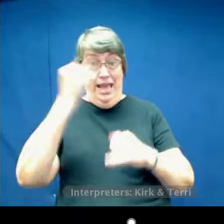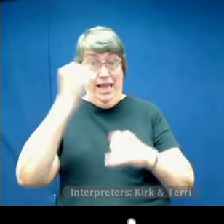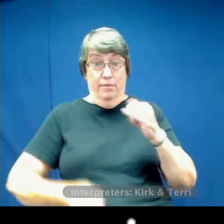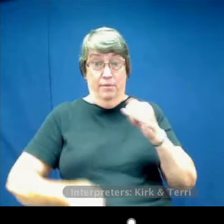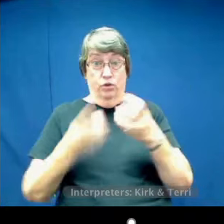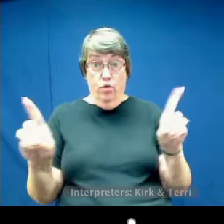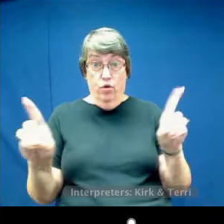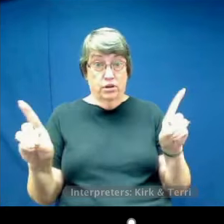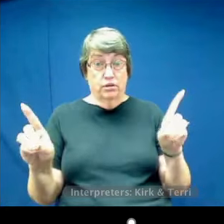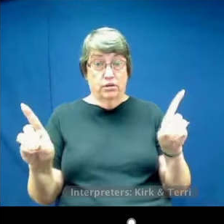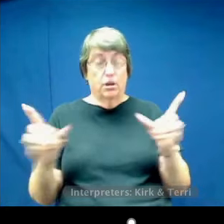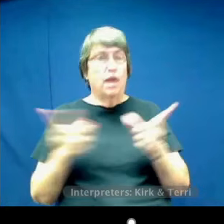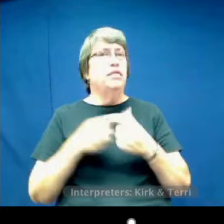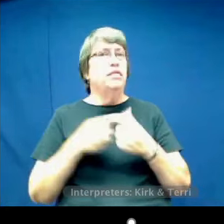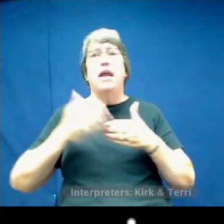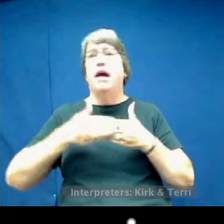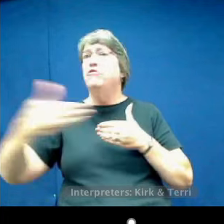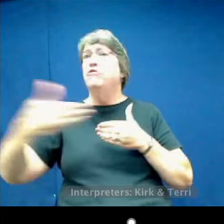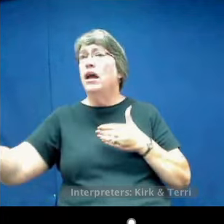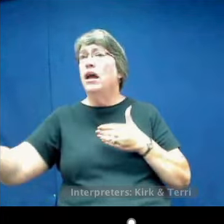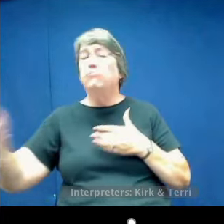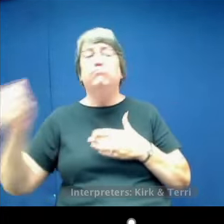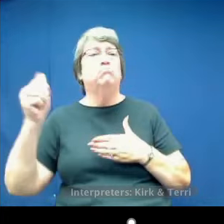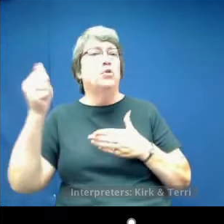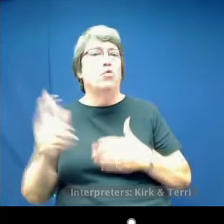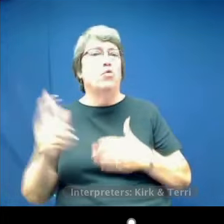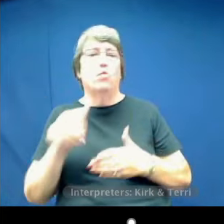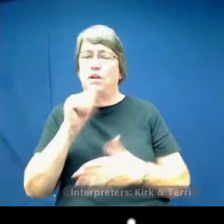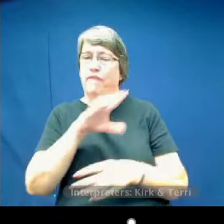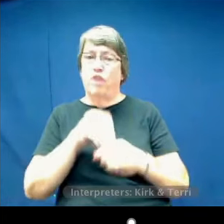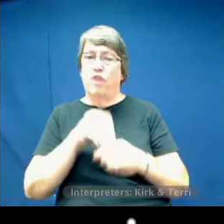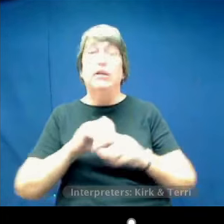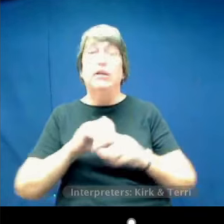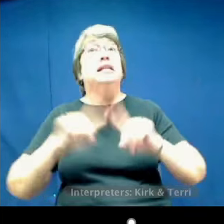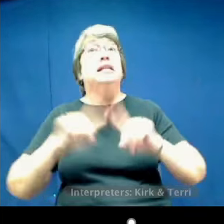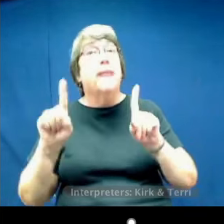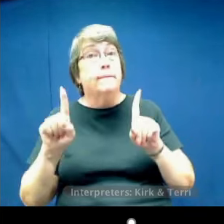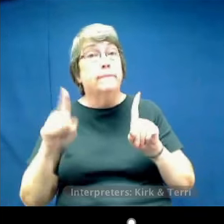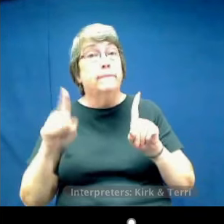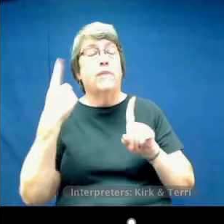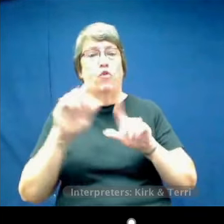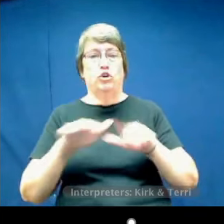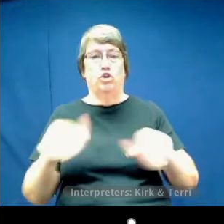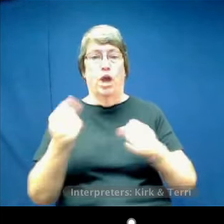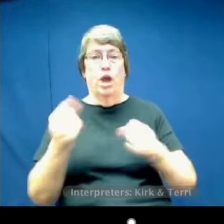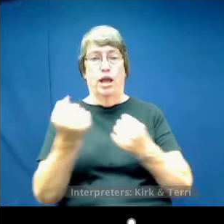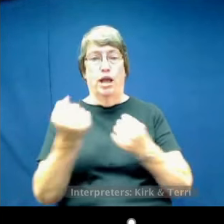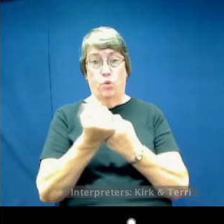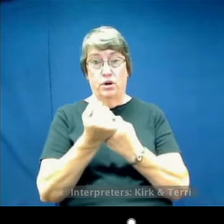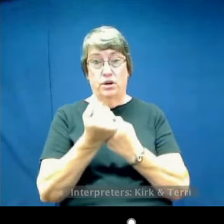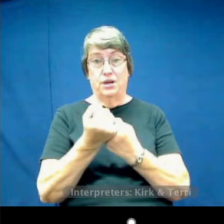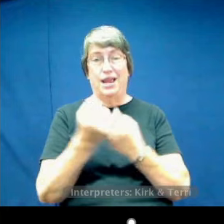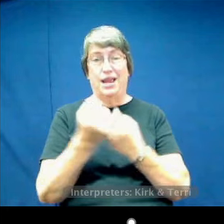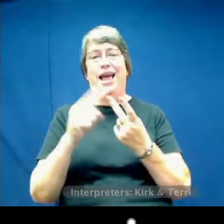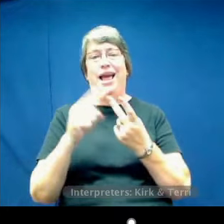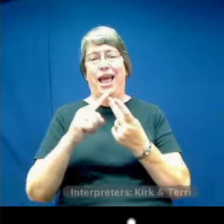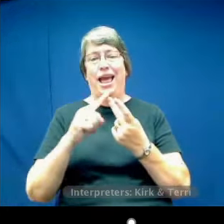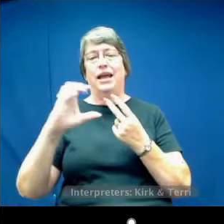respect to child support and custody, because the court has jurisdiction then to